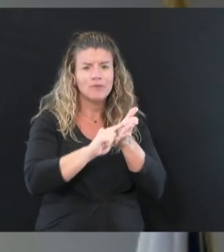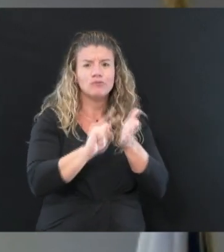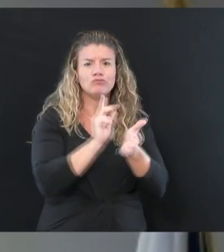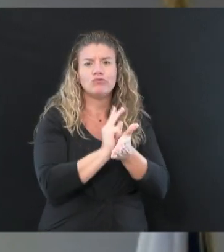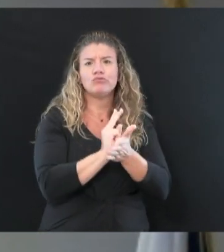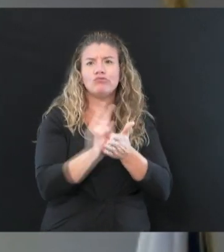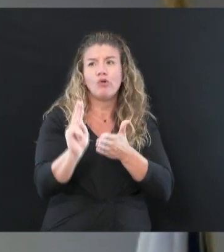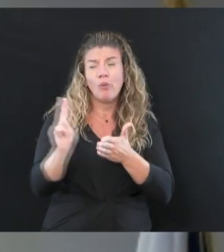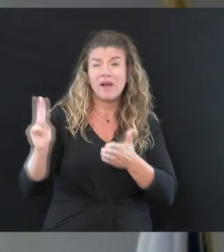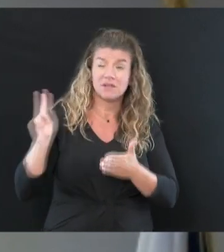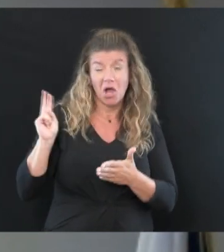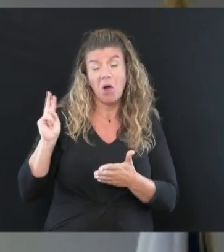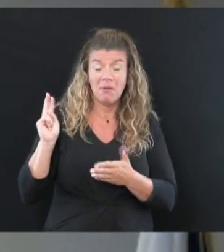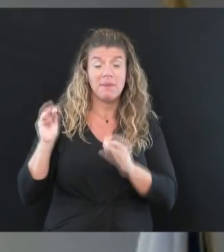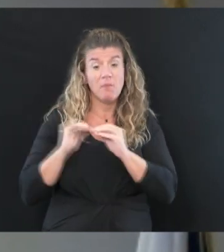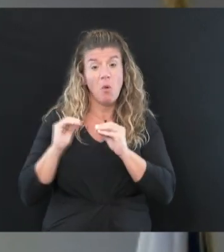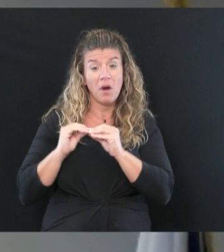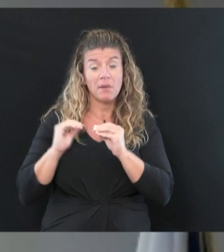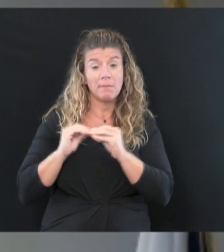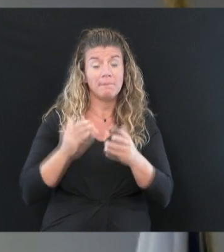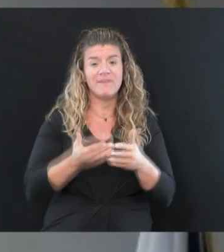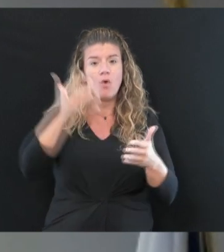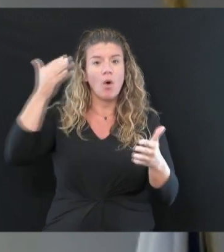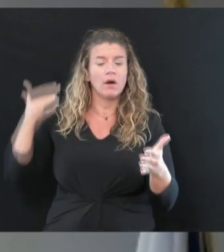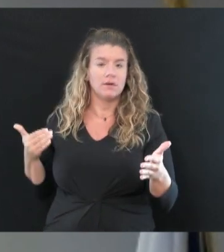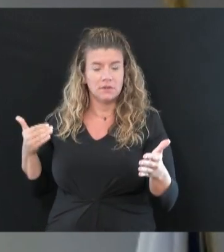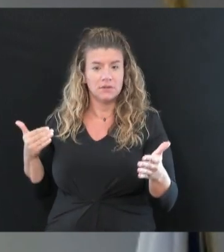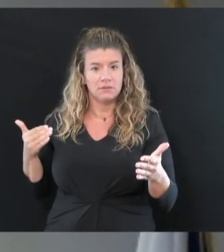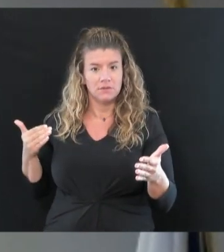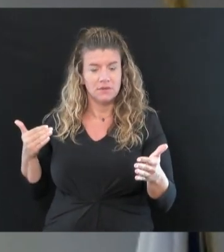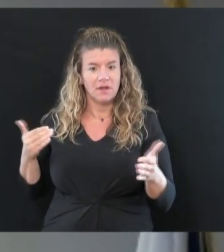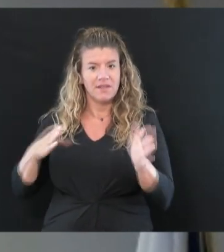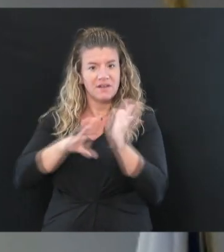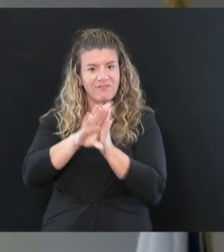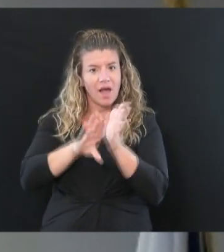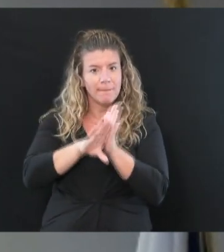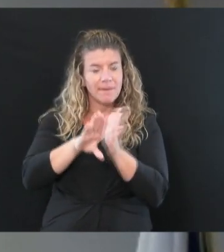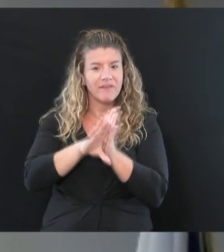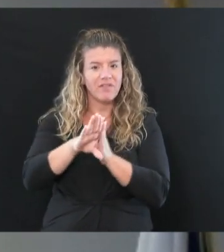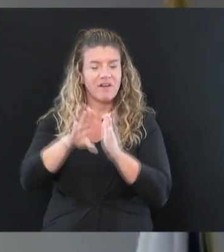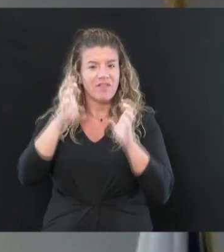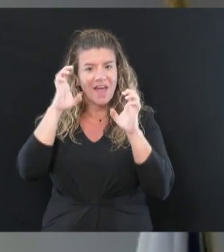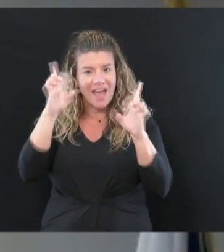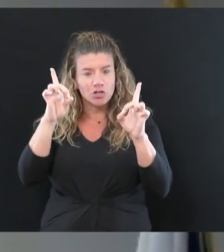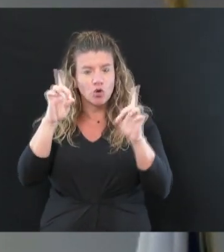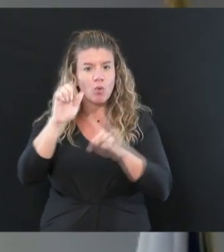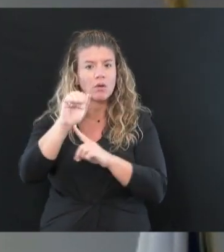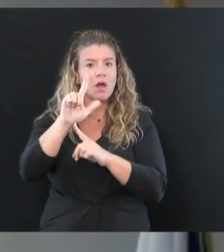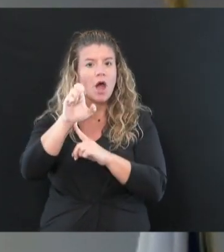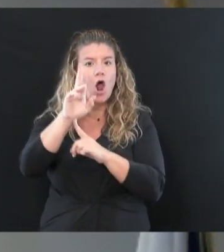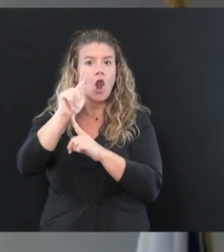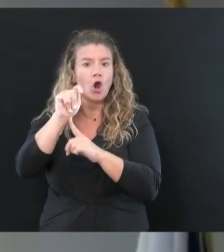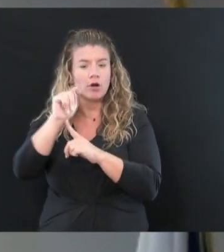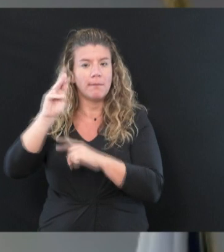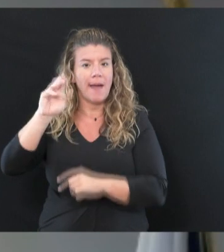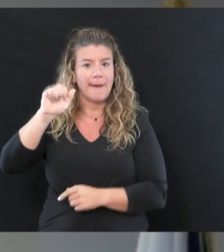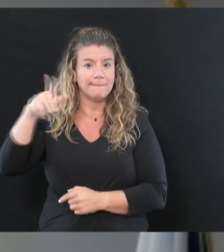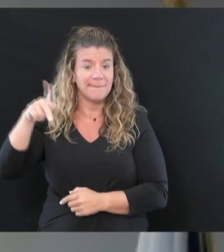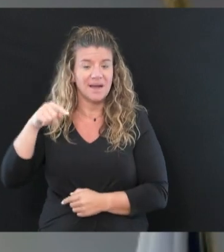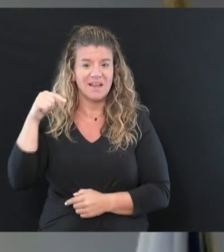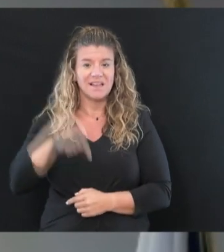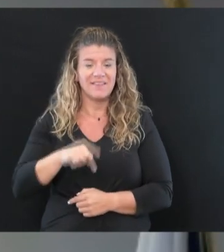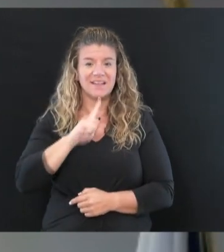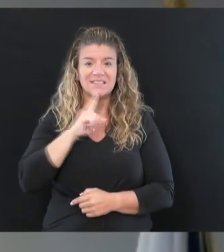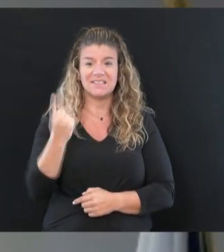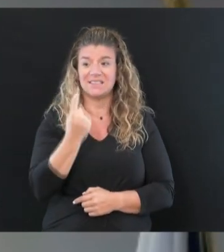maybe a little longer, prior to the development of an educational alert map here. So this is something